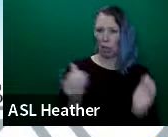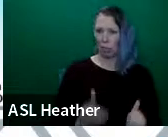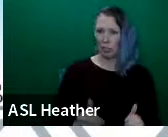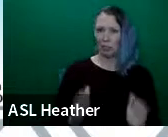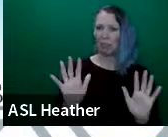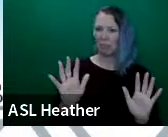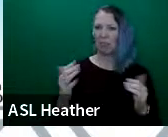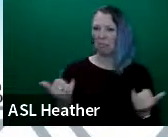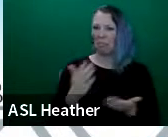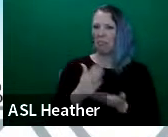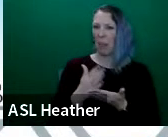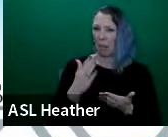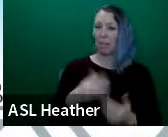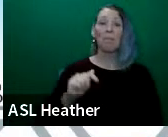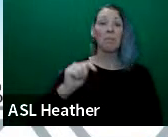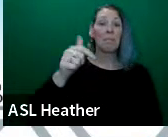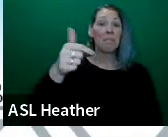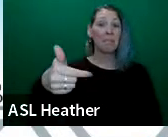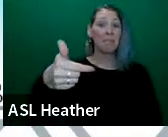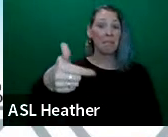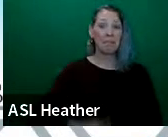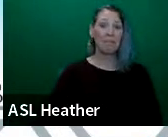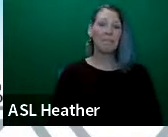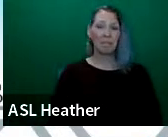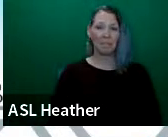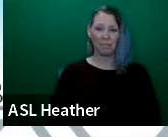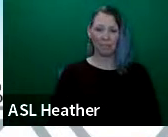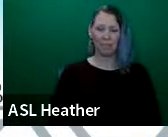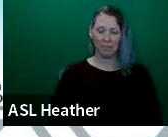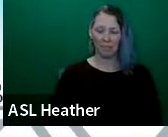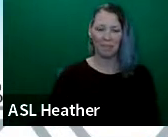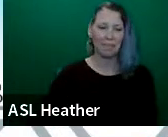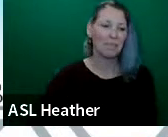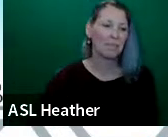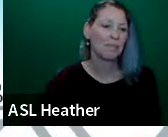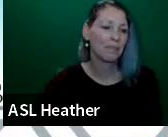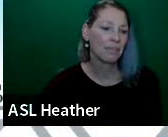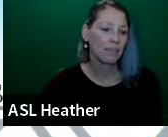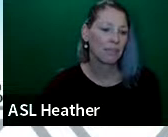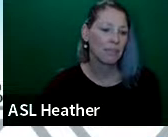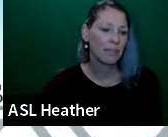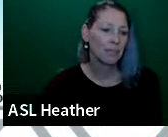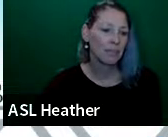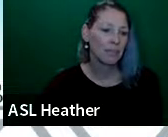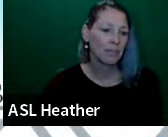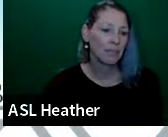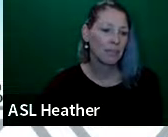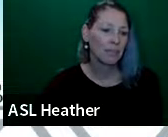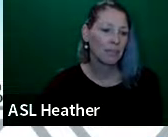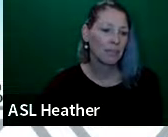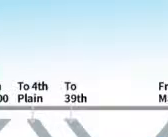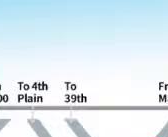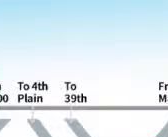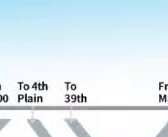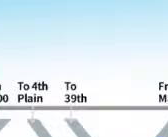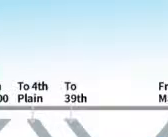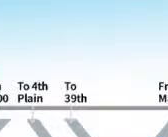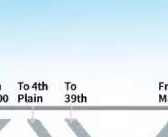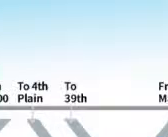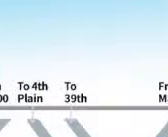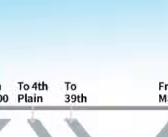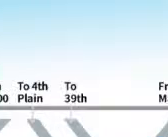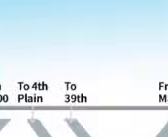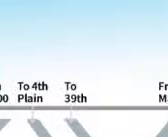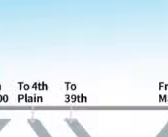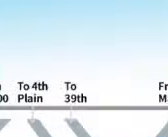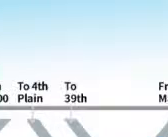I'll stop now, Millicent. Yeah, Ryan, we have a question from Curtis Ravenhold. Thank you, Millicent. Ryan, I love these